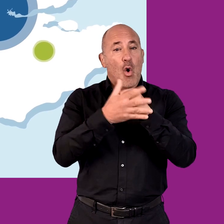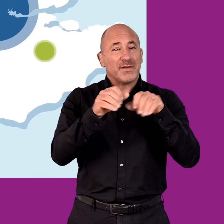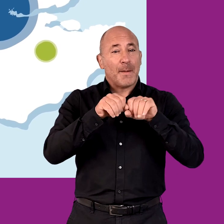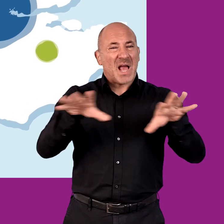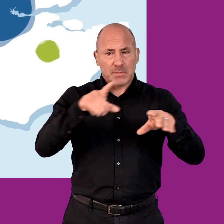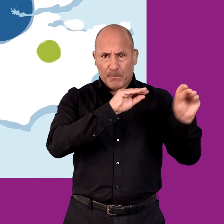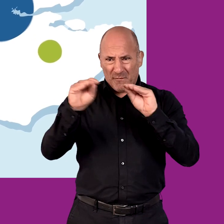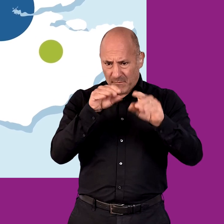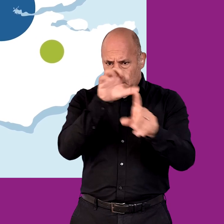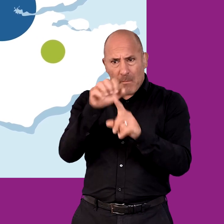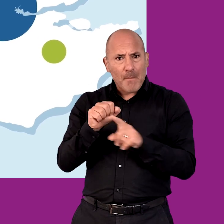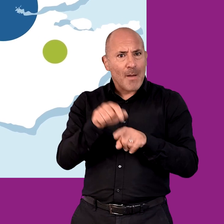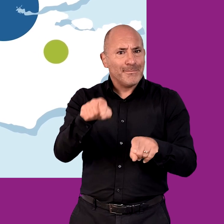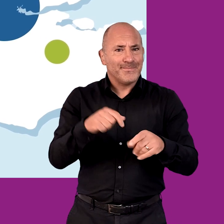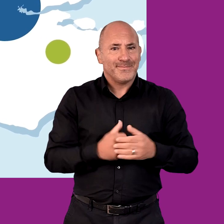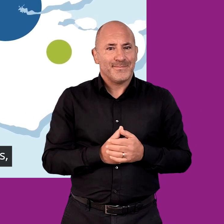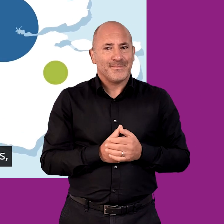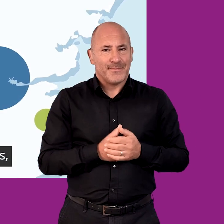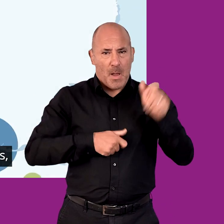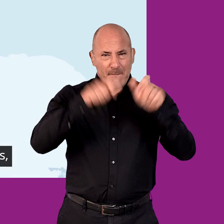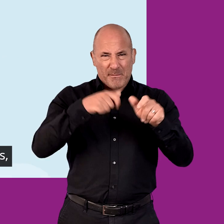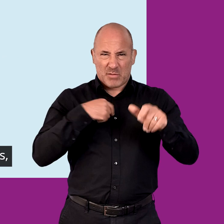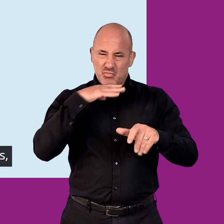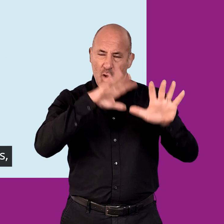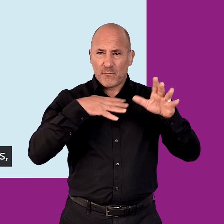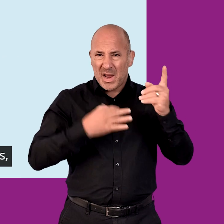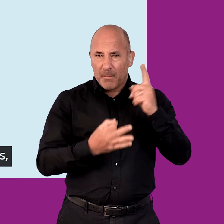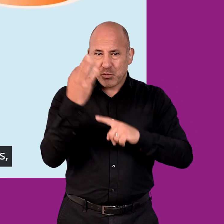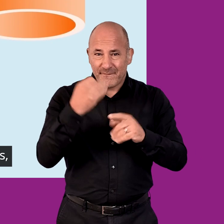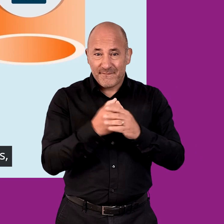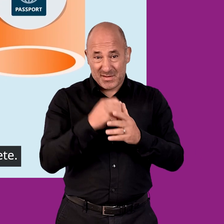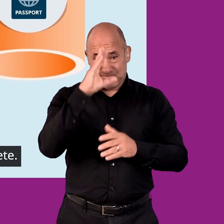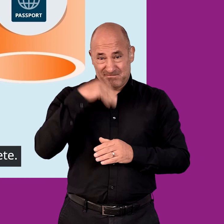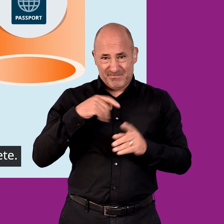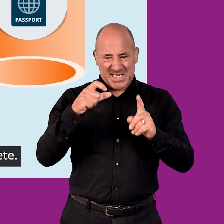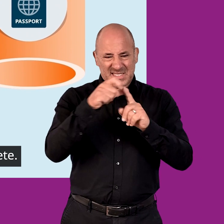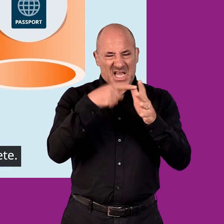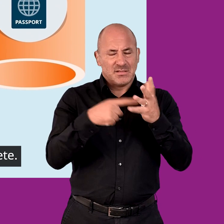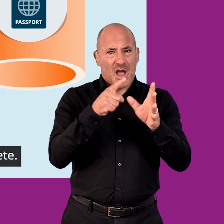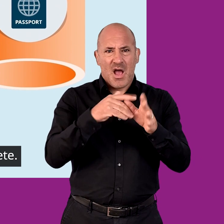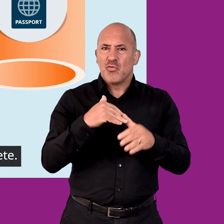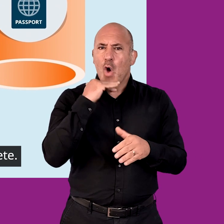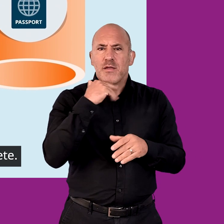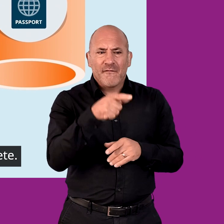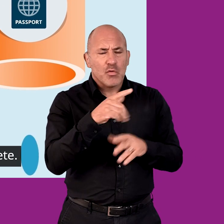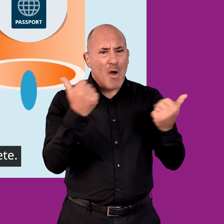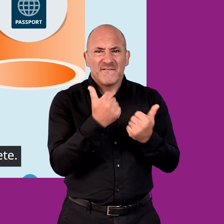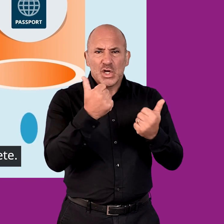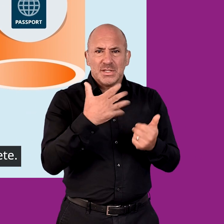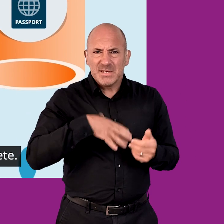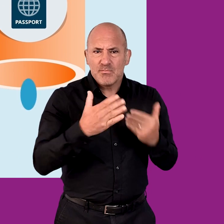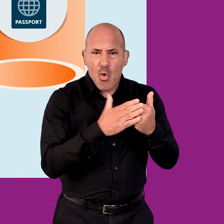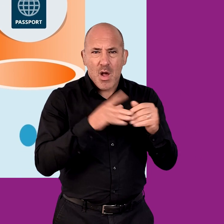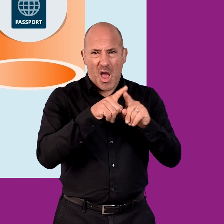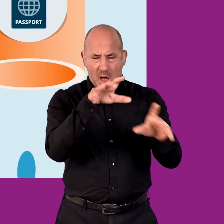around after the coronavirus pandemic. To improve our population estimates, it can also tell when data are